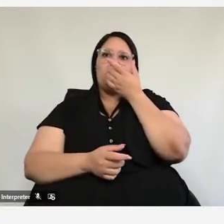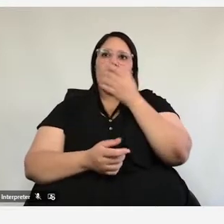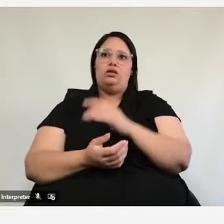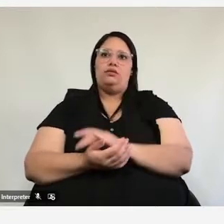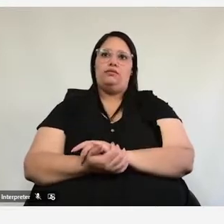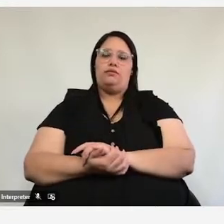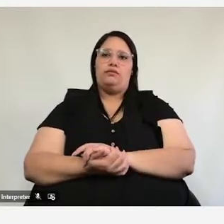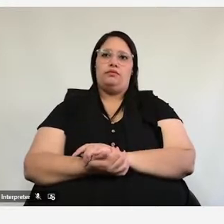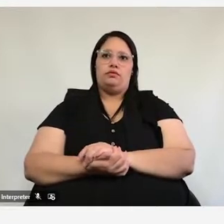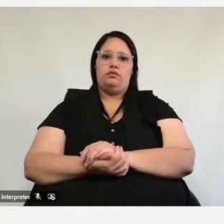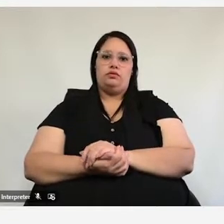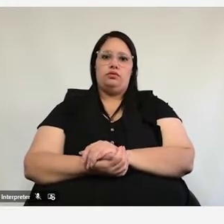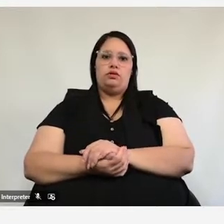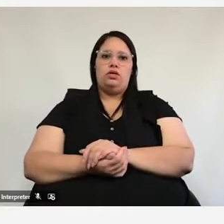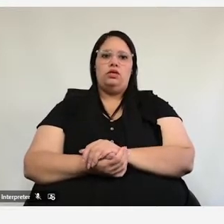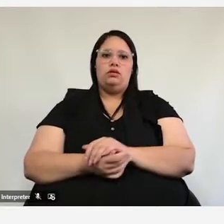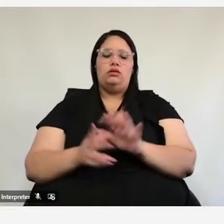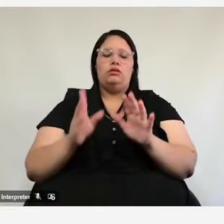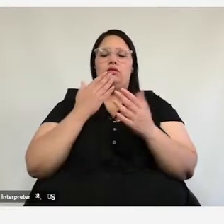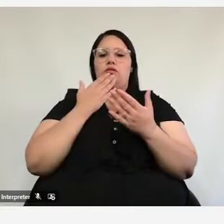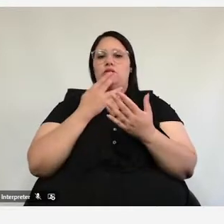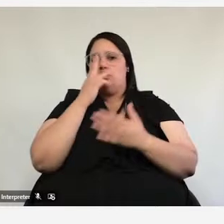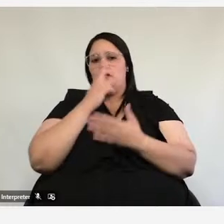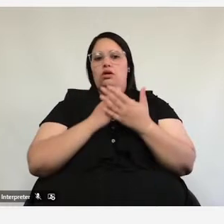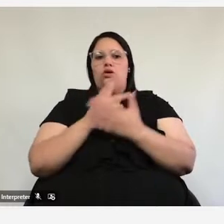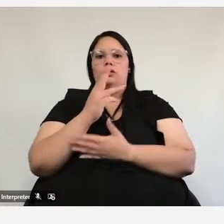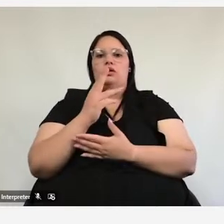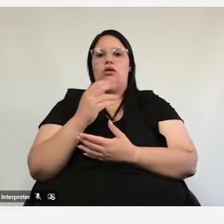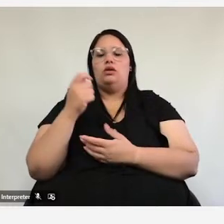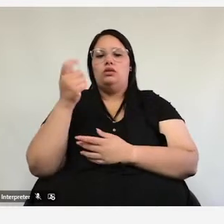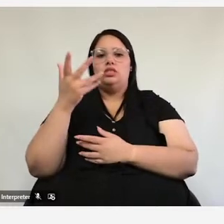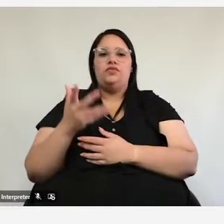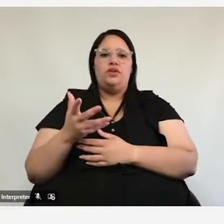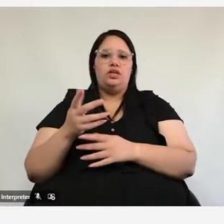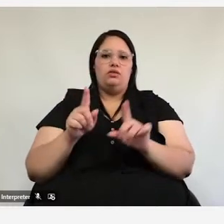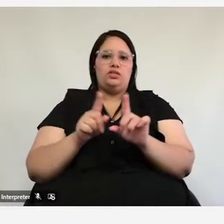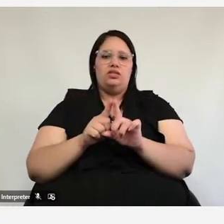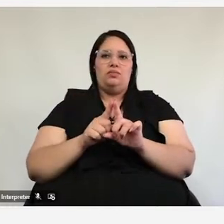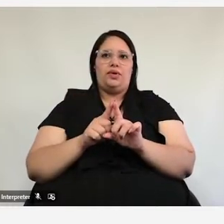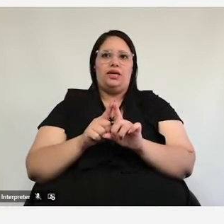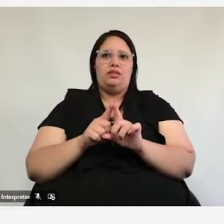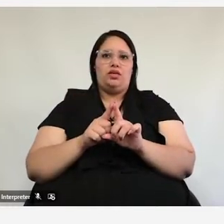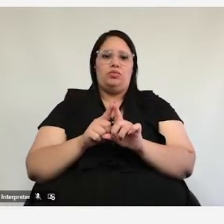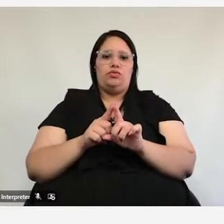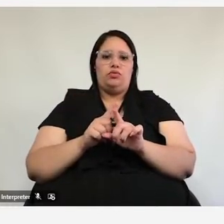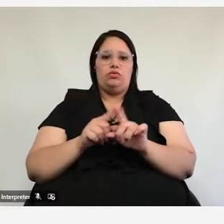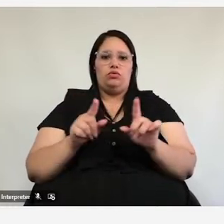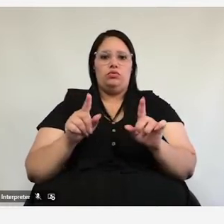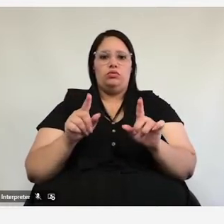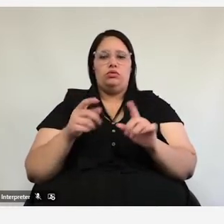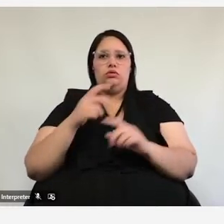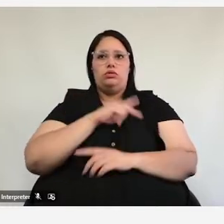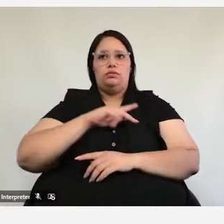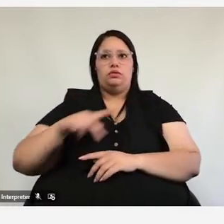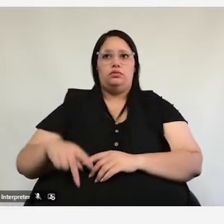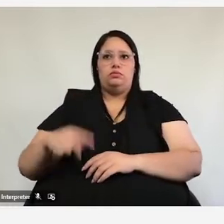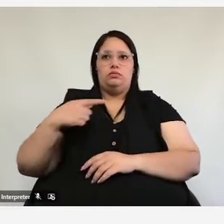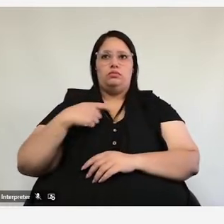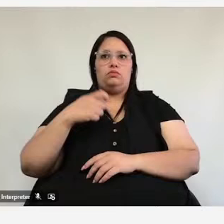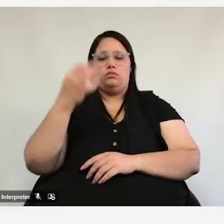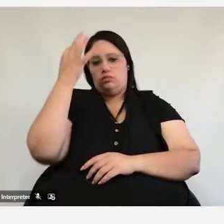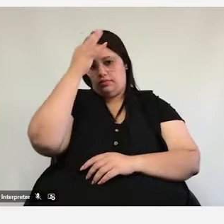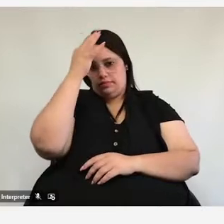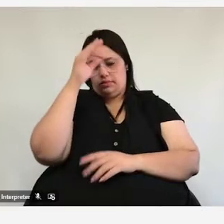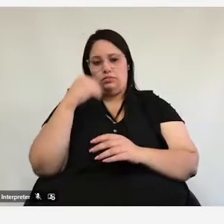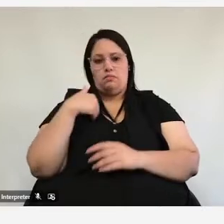Thank you so much, Honourable Speaker. Honourable Speaker, members of this House, people of the Western Cape. Our Premier called upon our government,